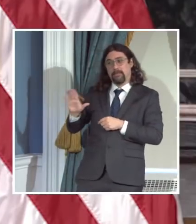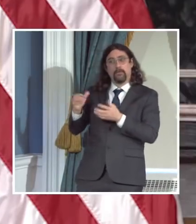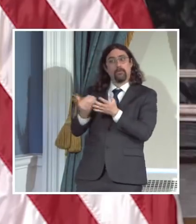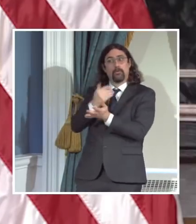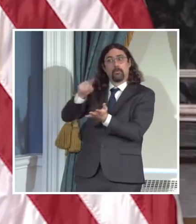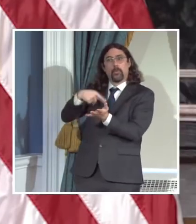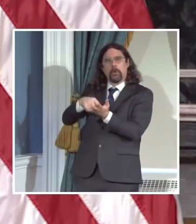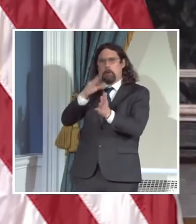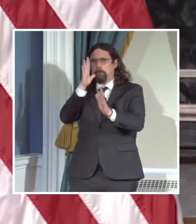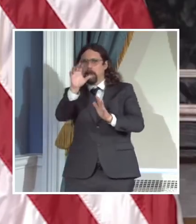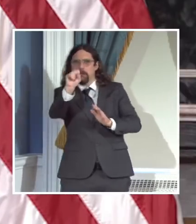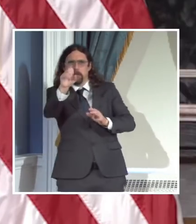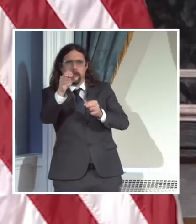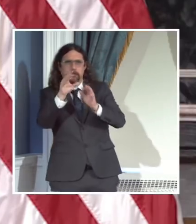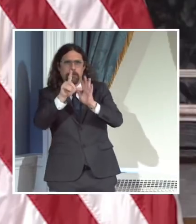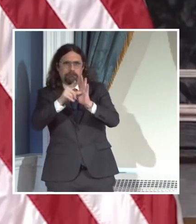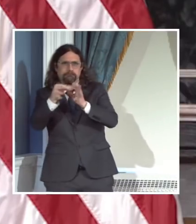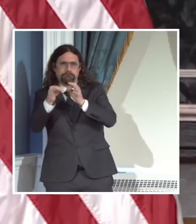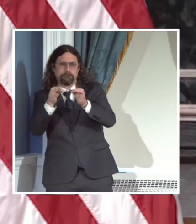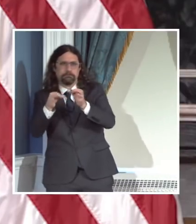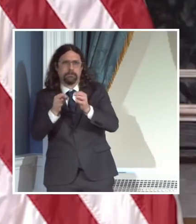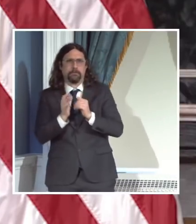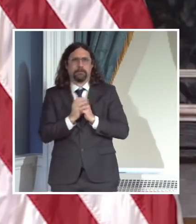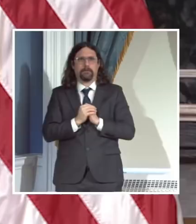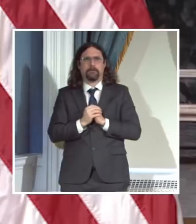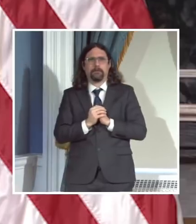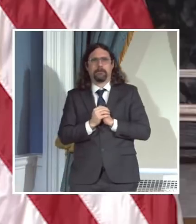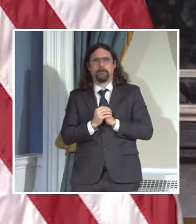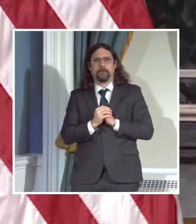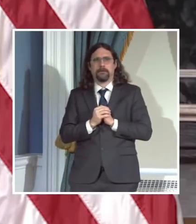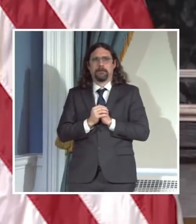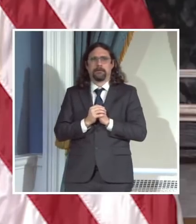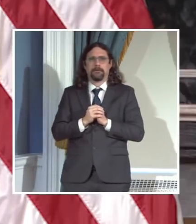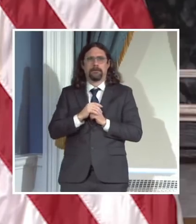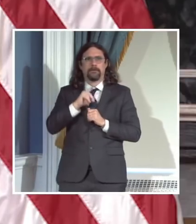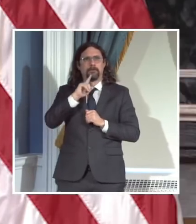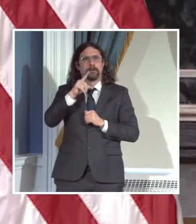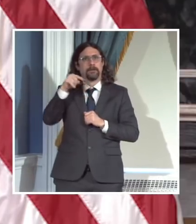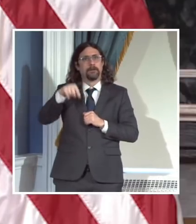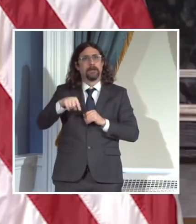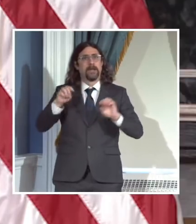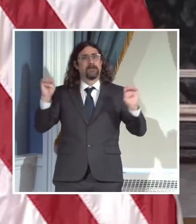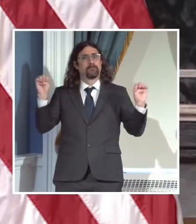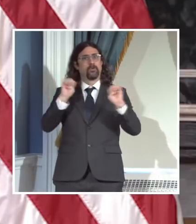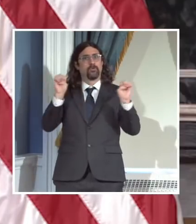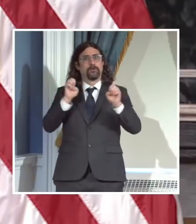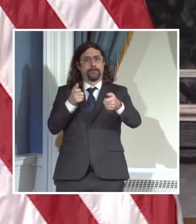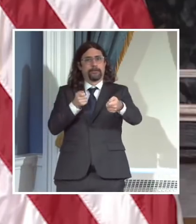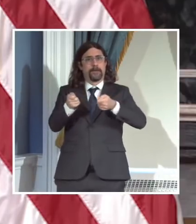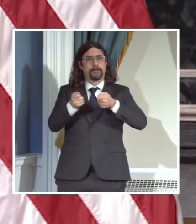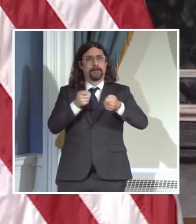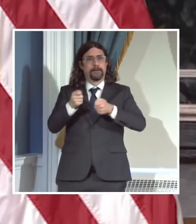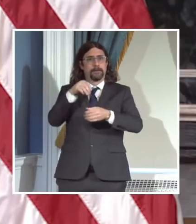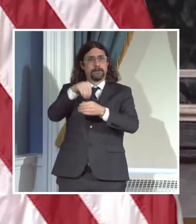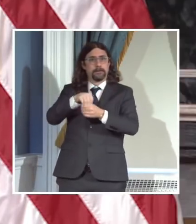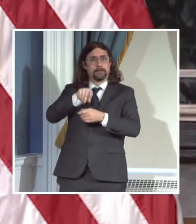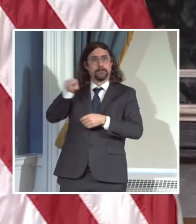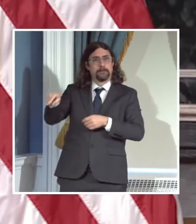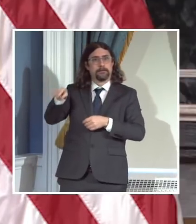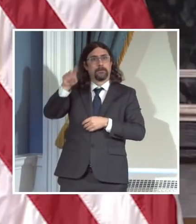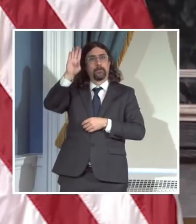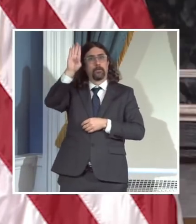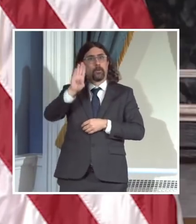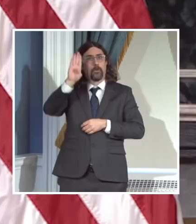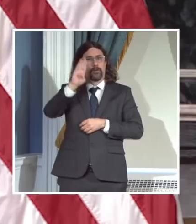Brooklyn, folks from City Hall who are there at the command center and working remotely, who have